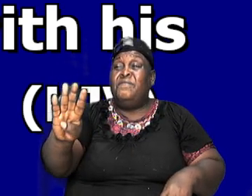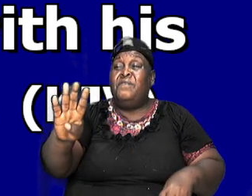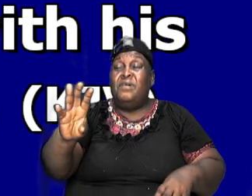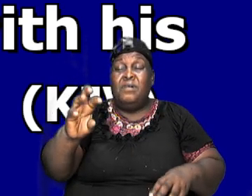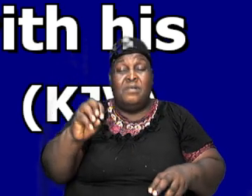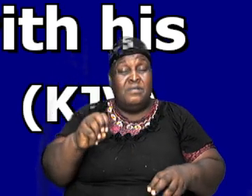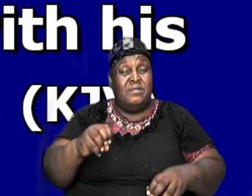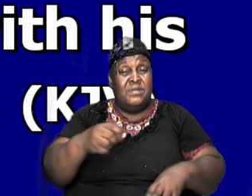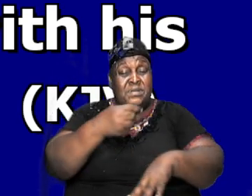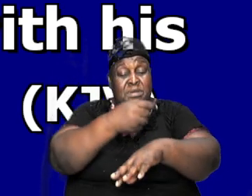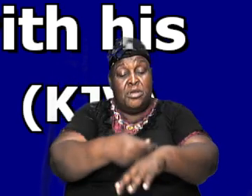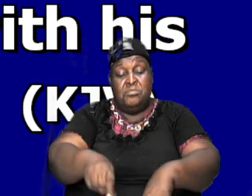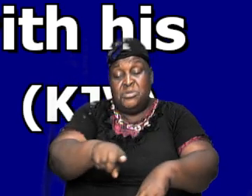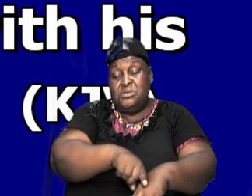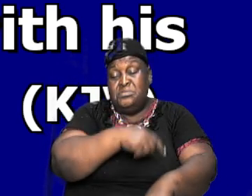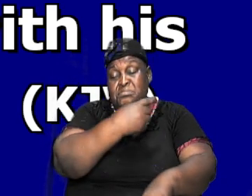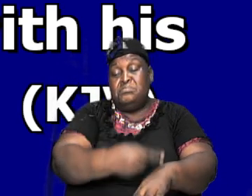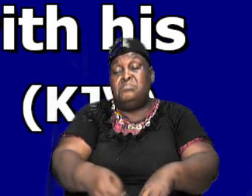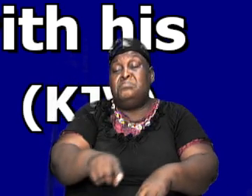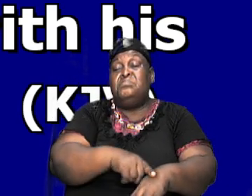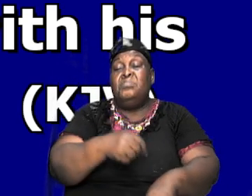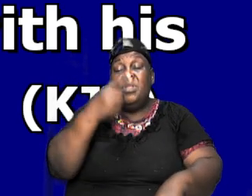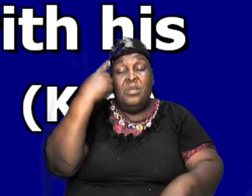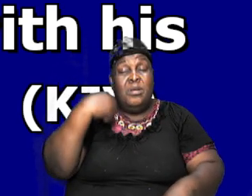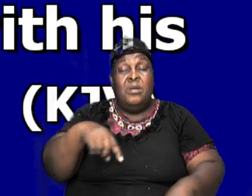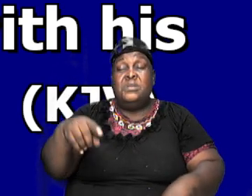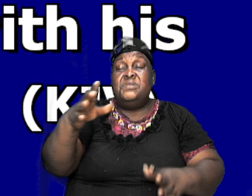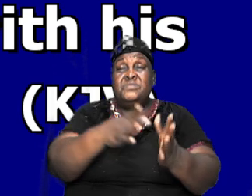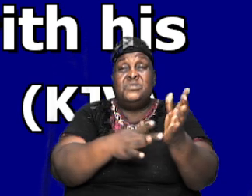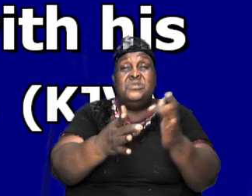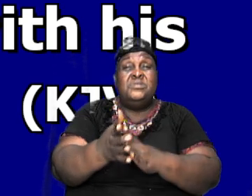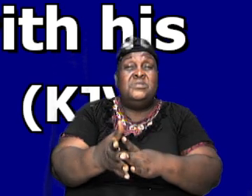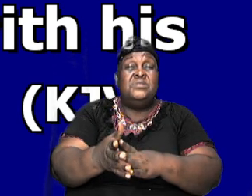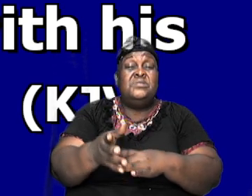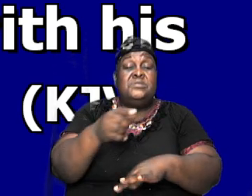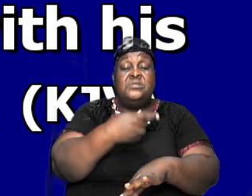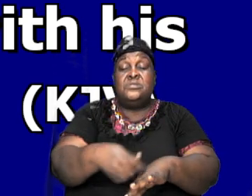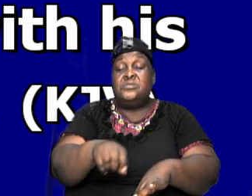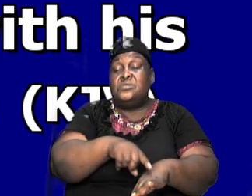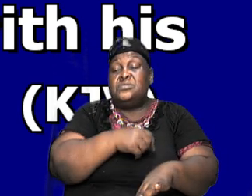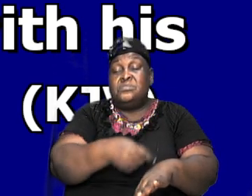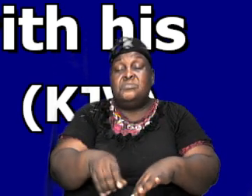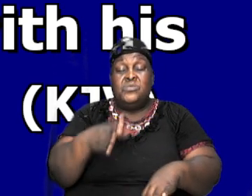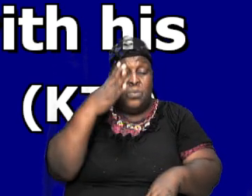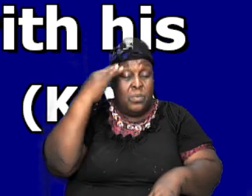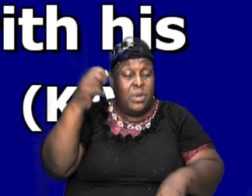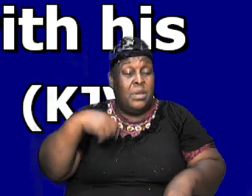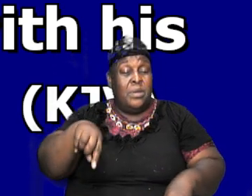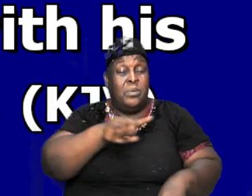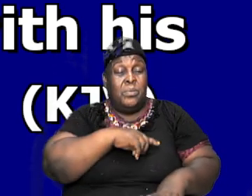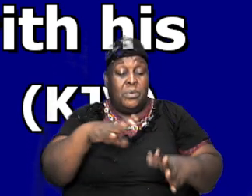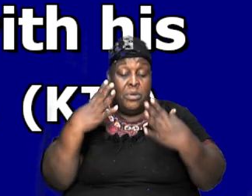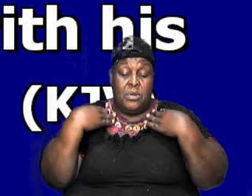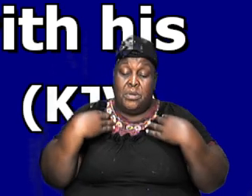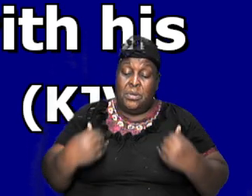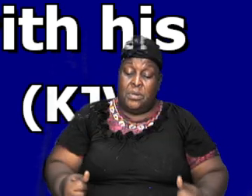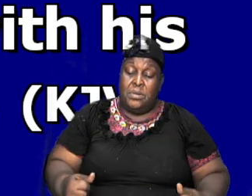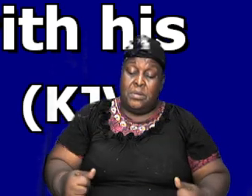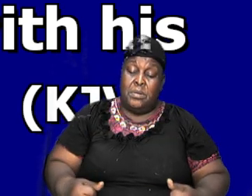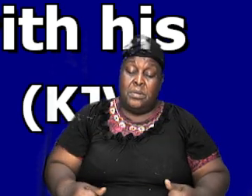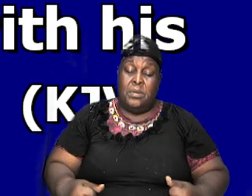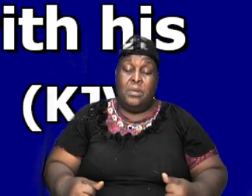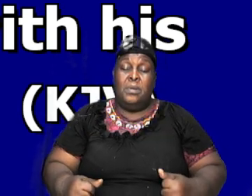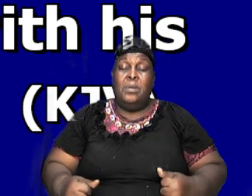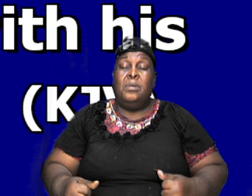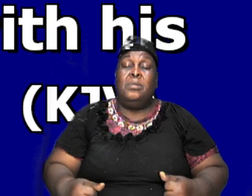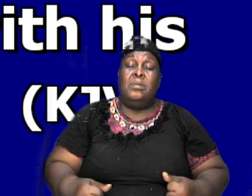And the Bible said it is because of his stripes why we are healed. So it cost Jesus.